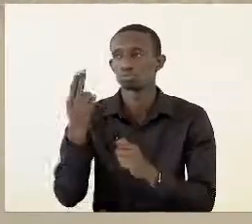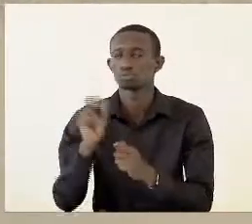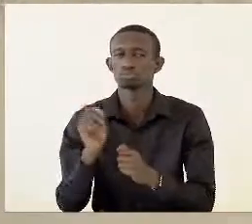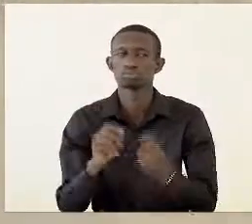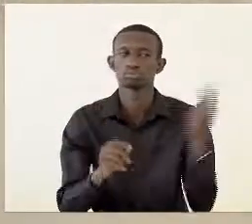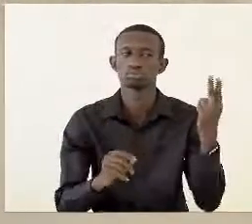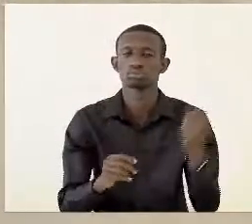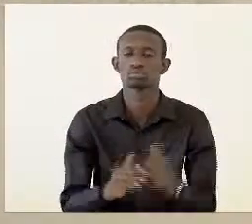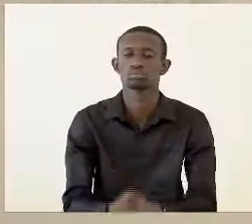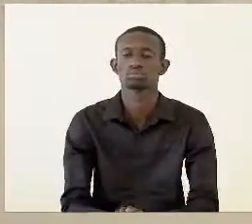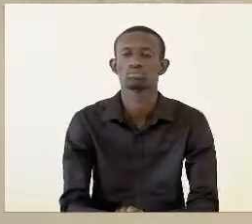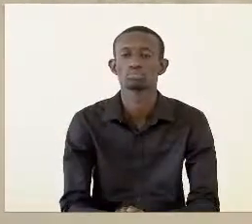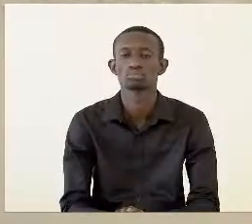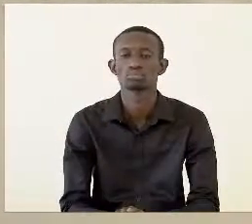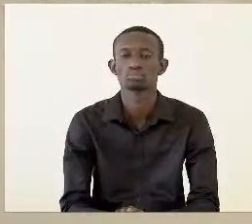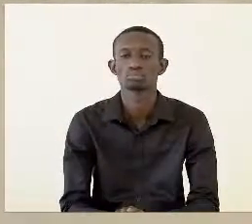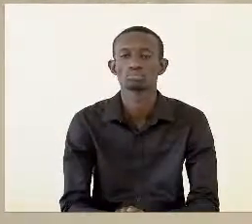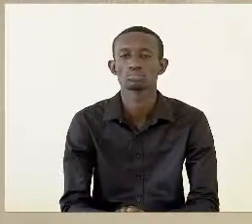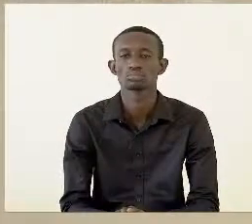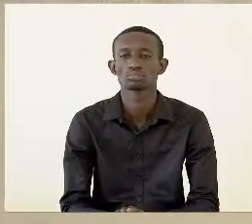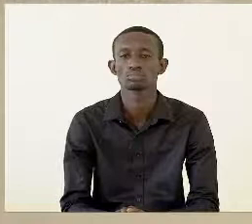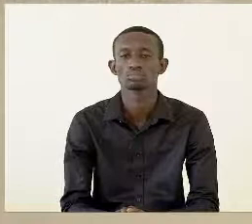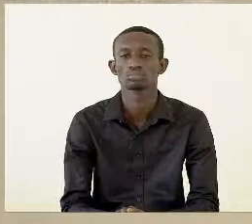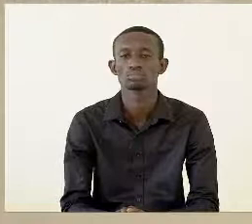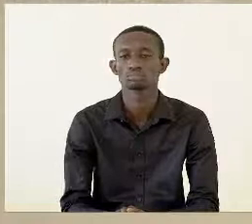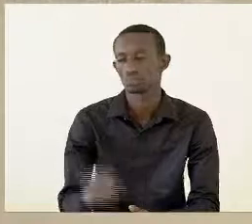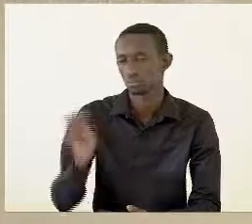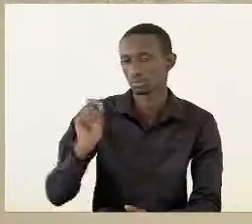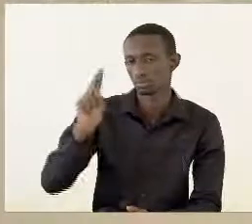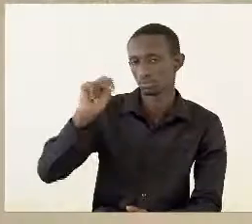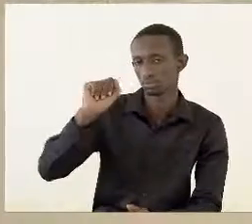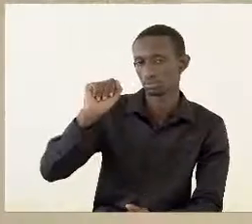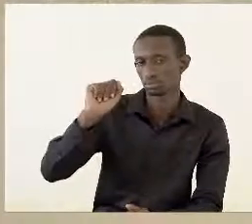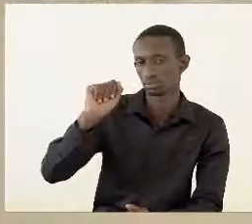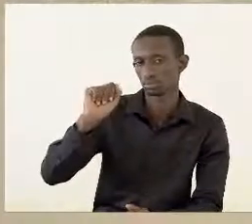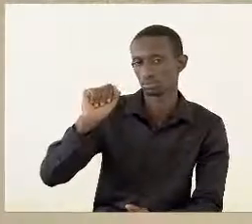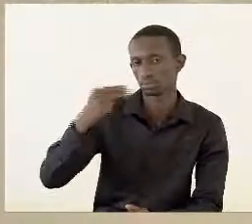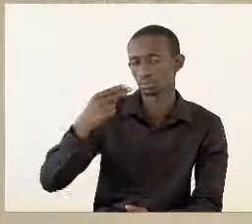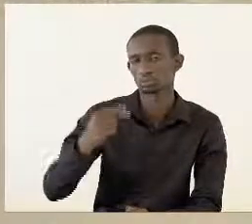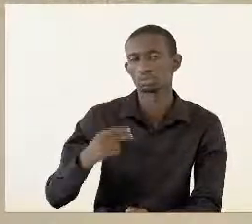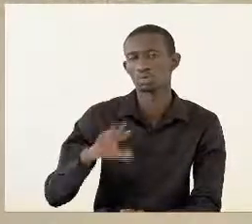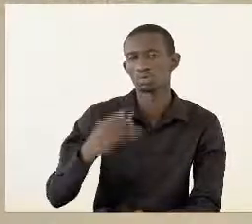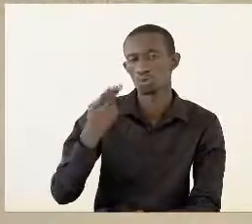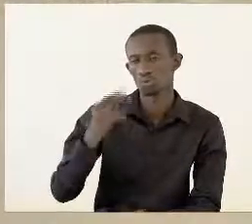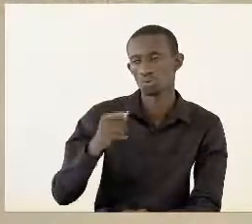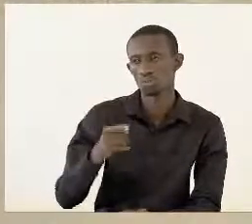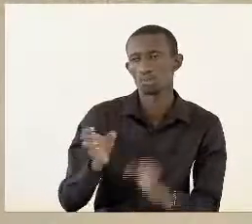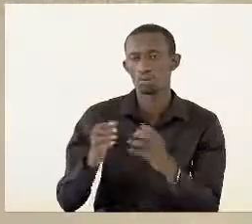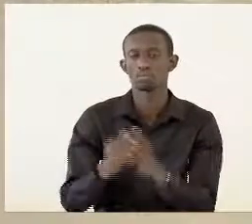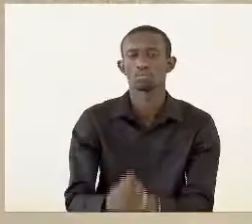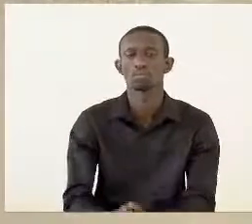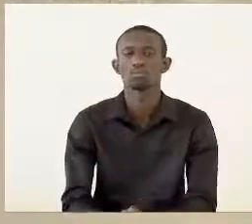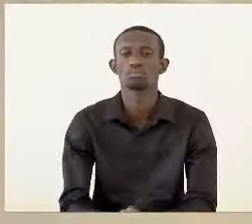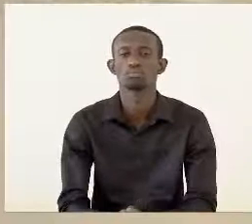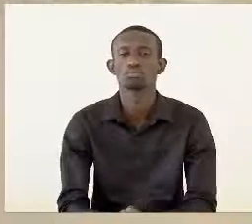2. And then it is said sodium hydride, or these hydrides generally, they